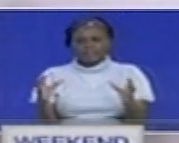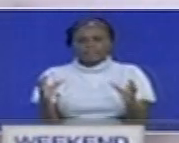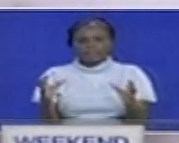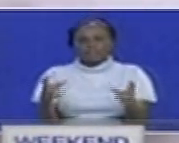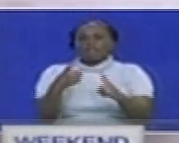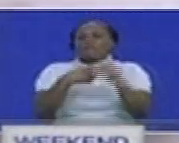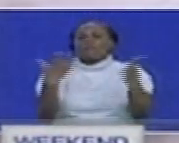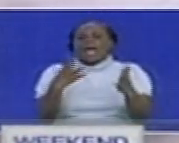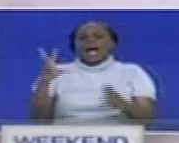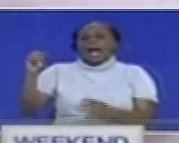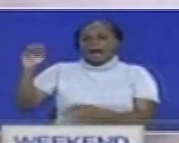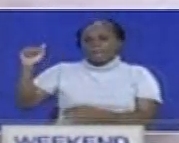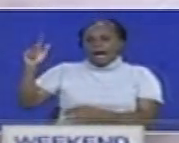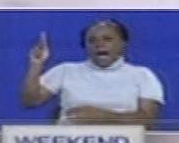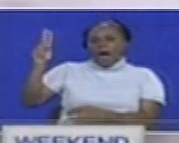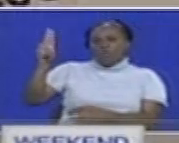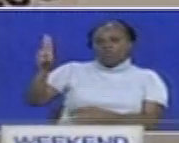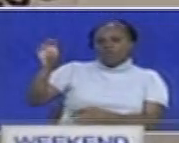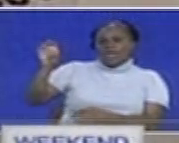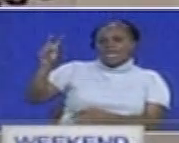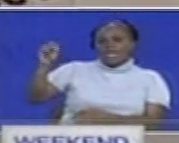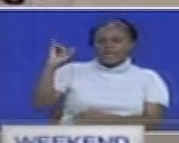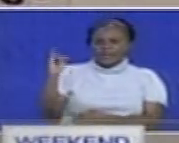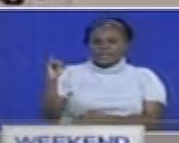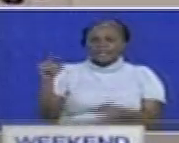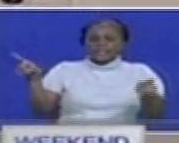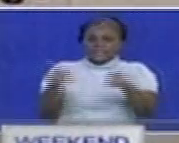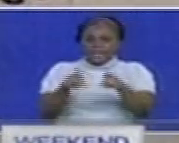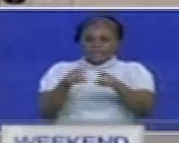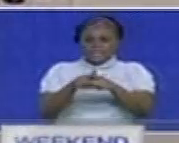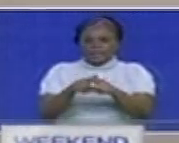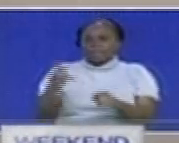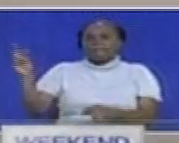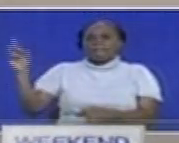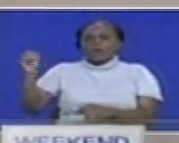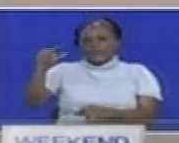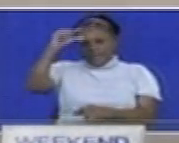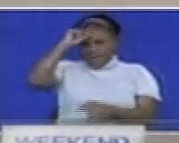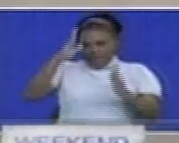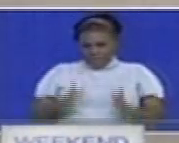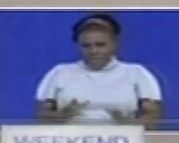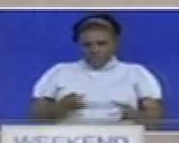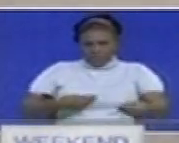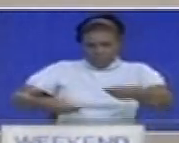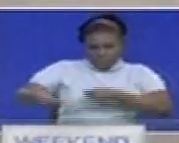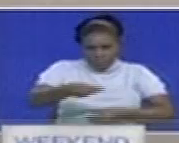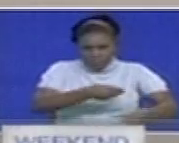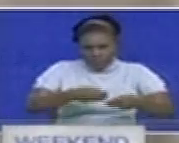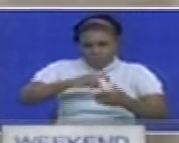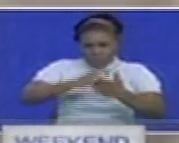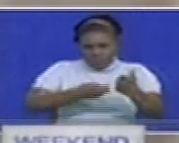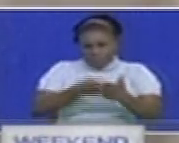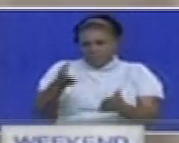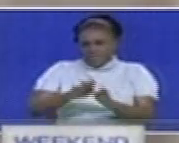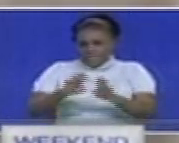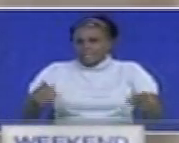comes from Makueni. It is in Kilome constituency. According to the Makueni governor, all transactions in the patches of land for the Konza